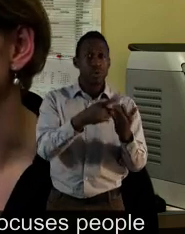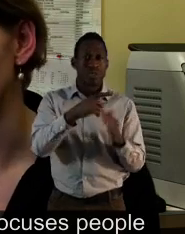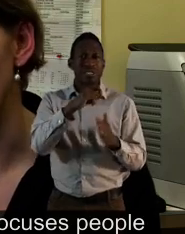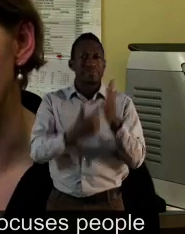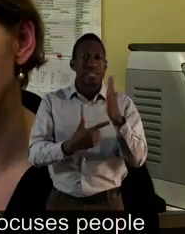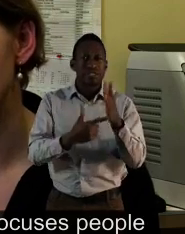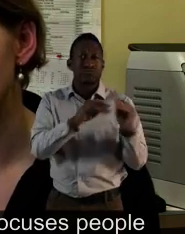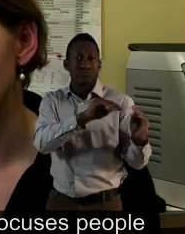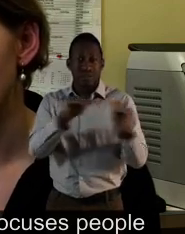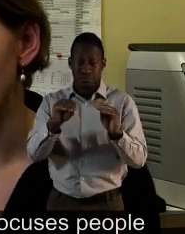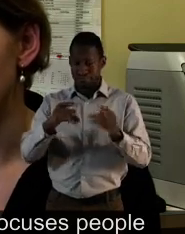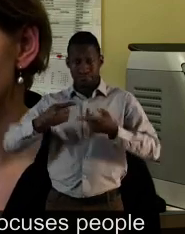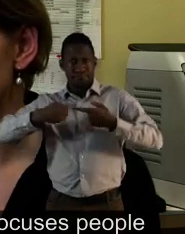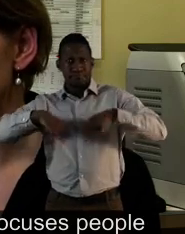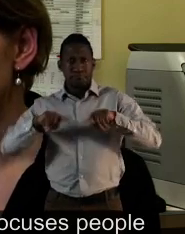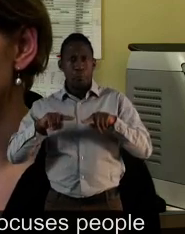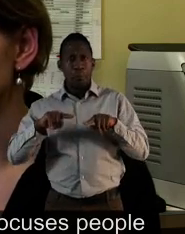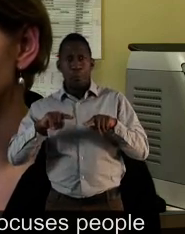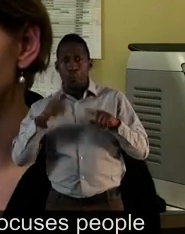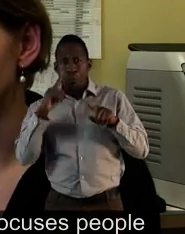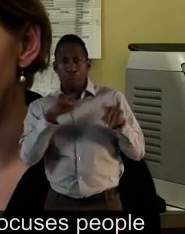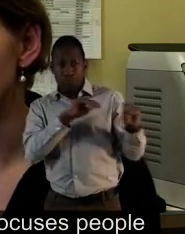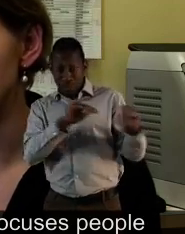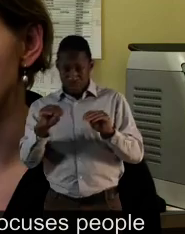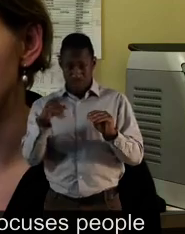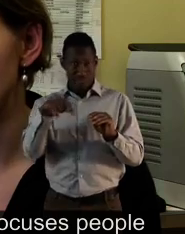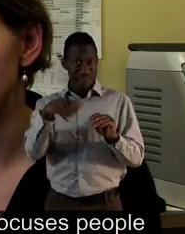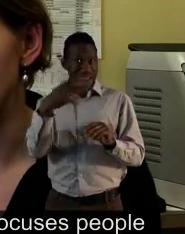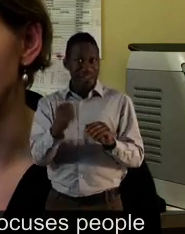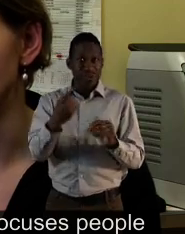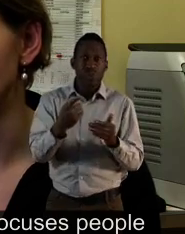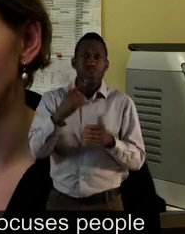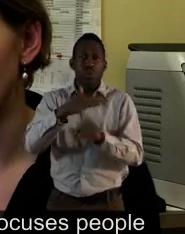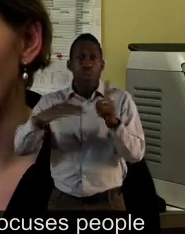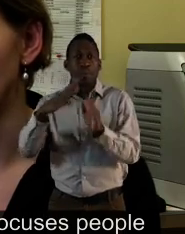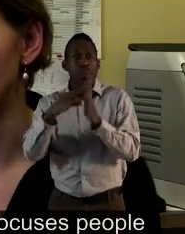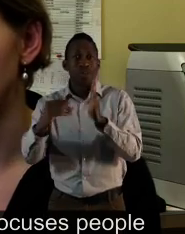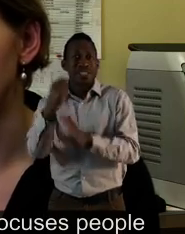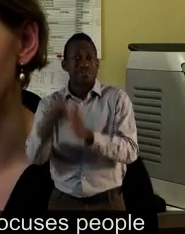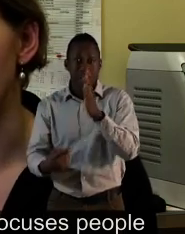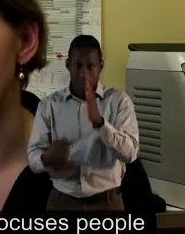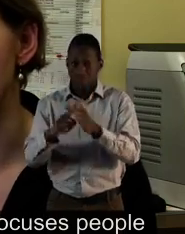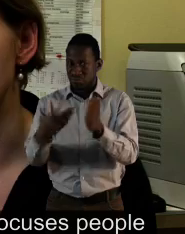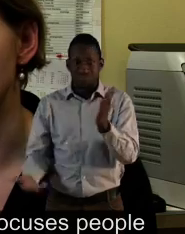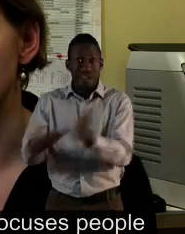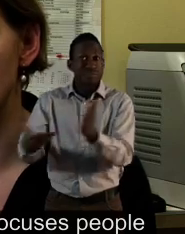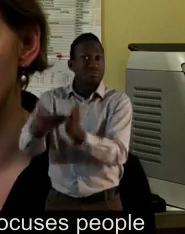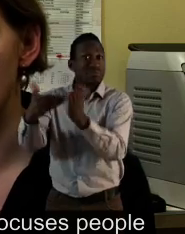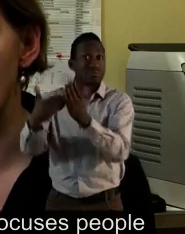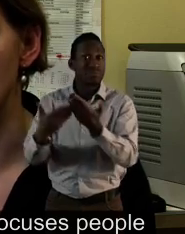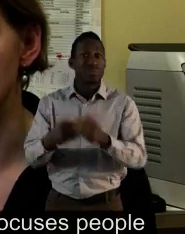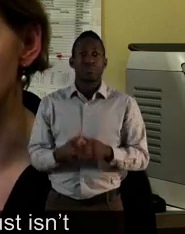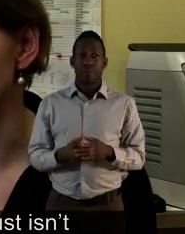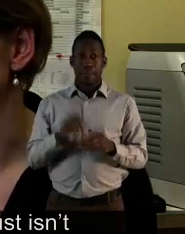a lot more to it. And it just focuses people on specific areas for 2 or